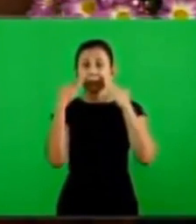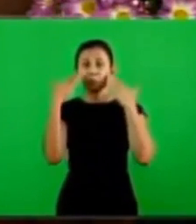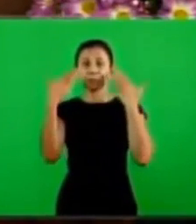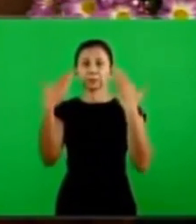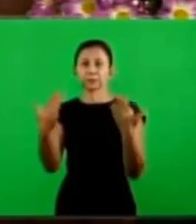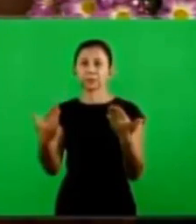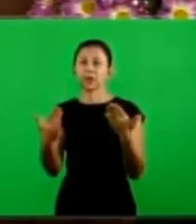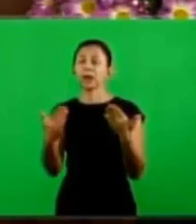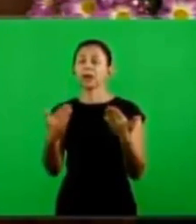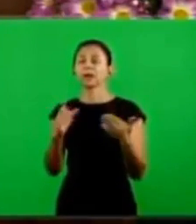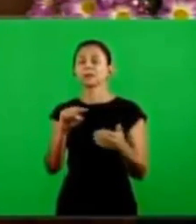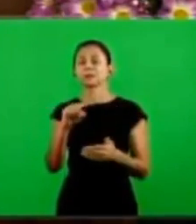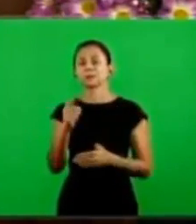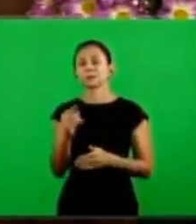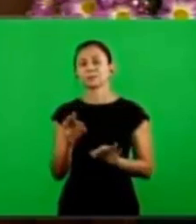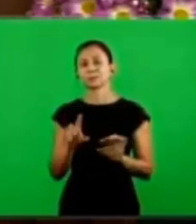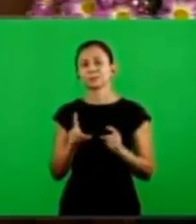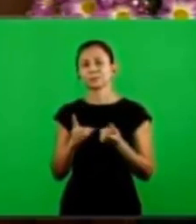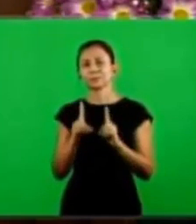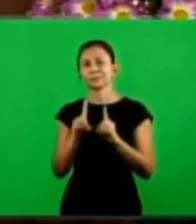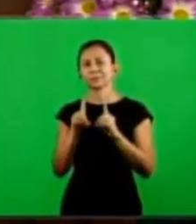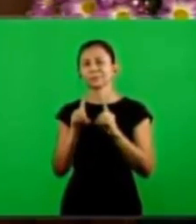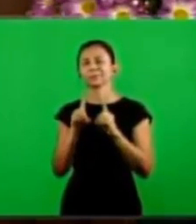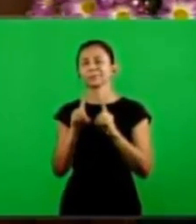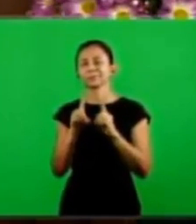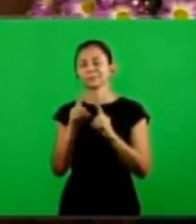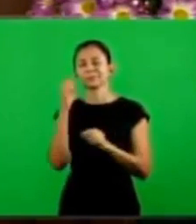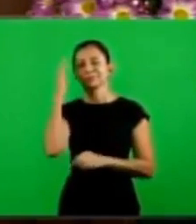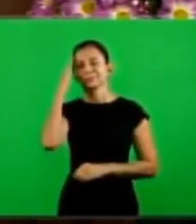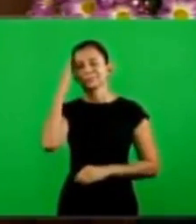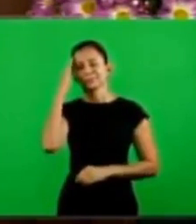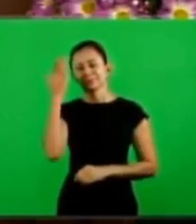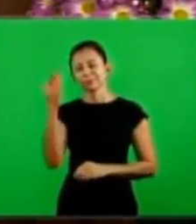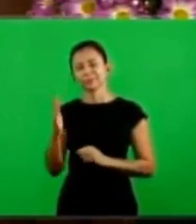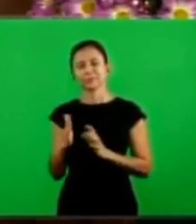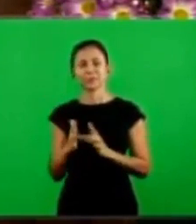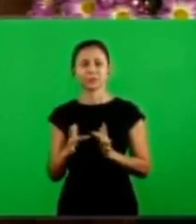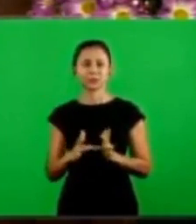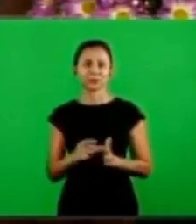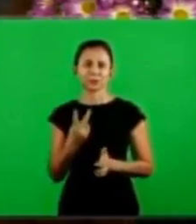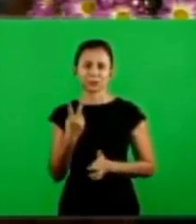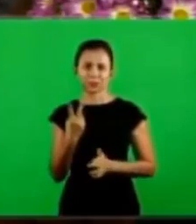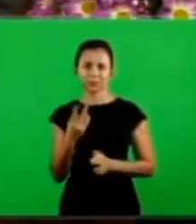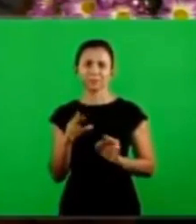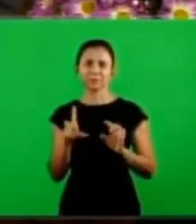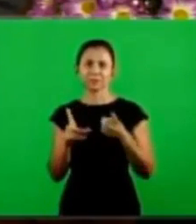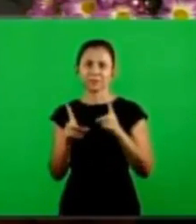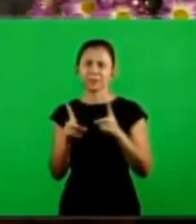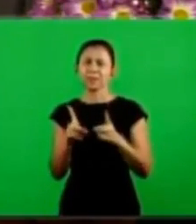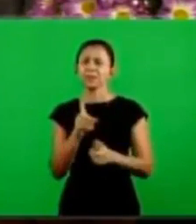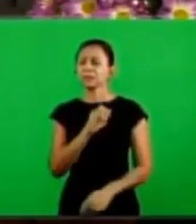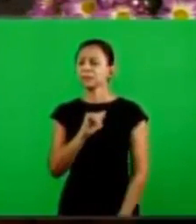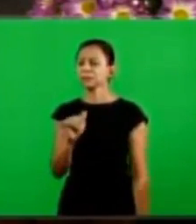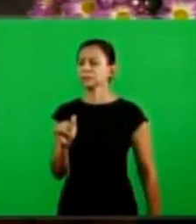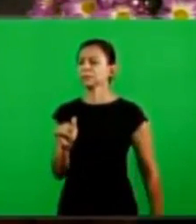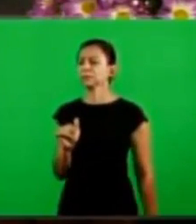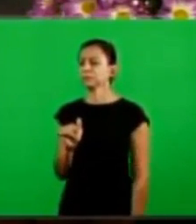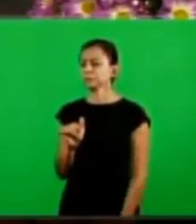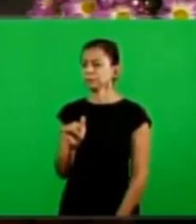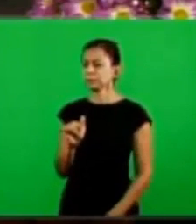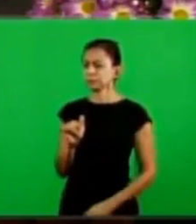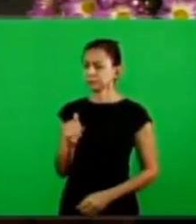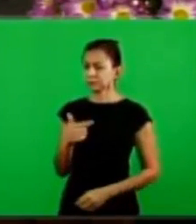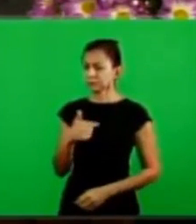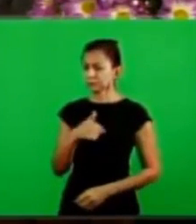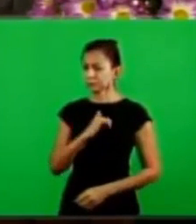aspects. Because then the disciples understood that he was resurrected. So what did they